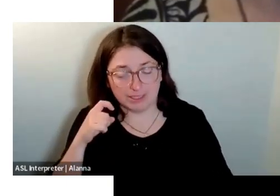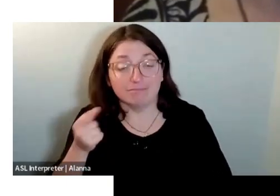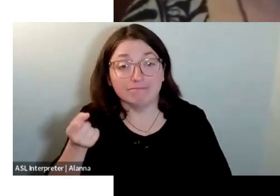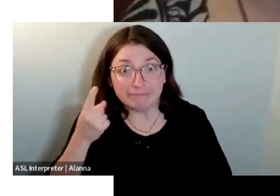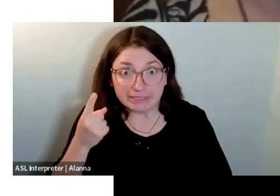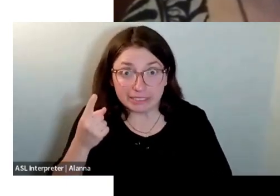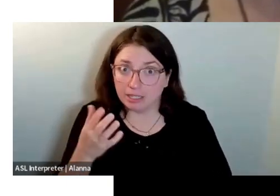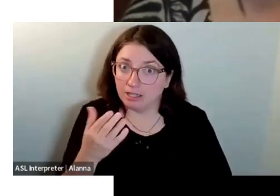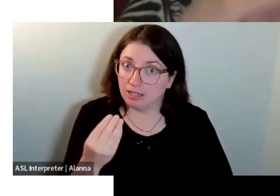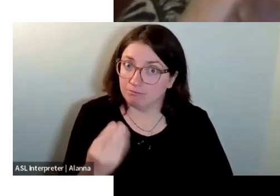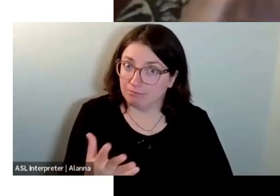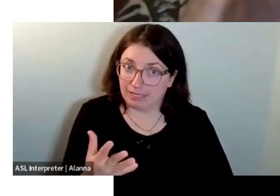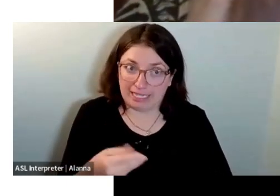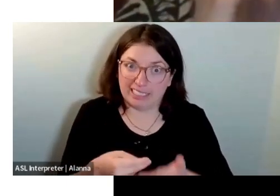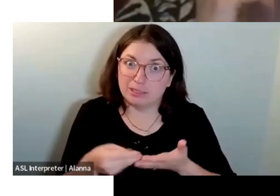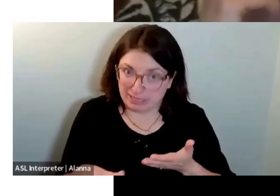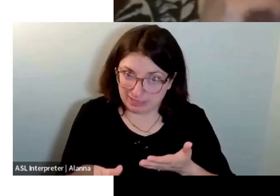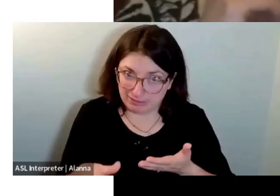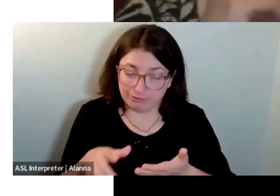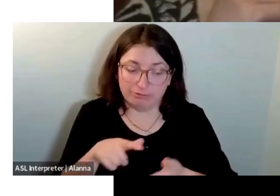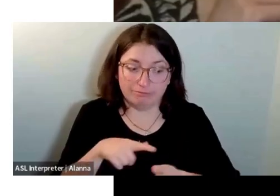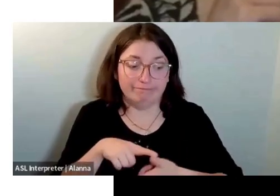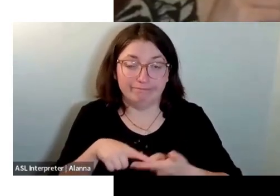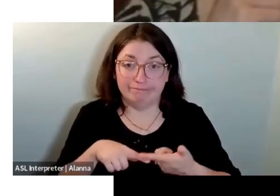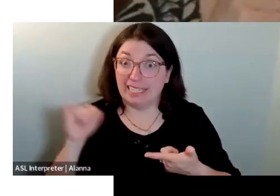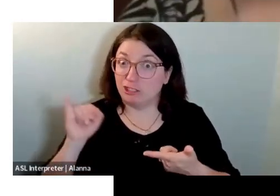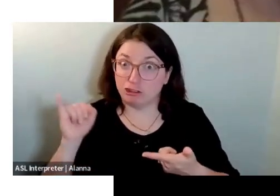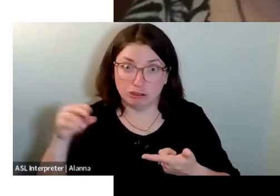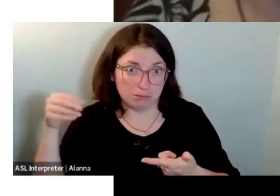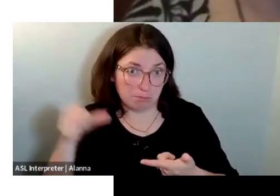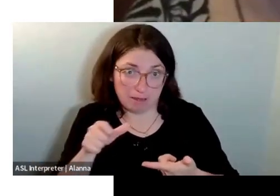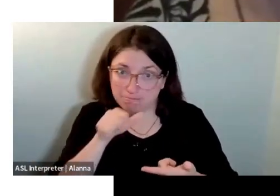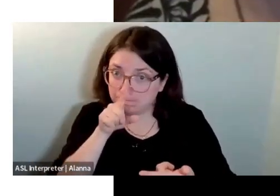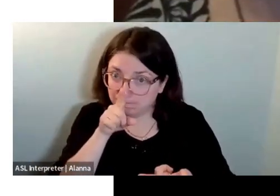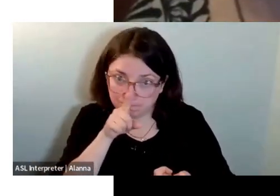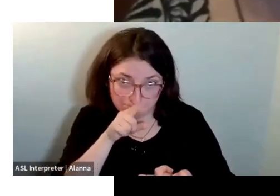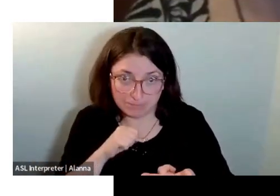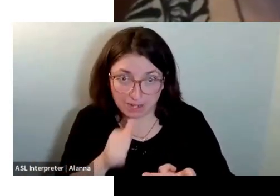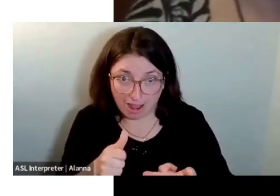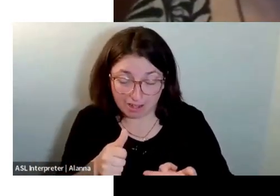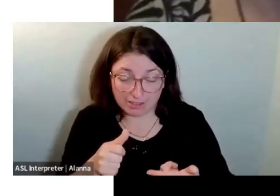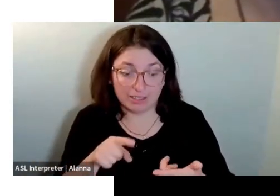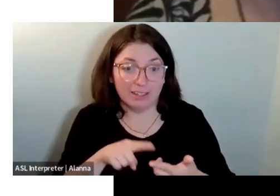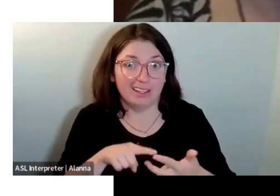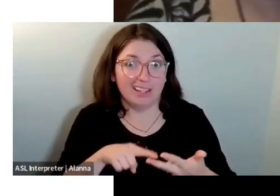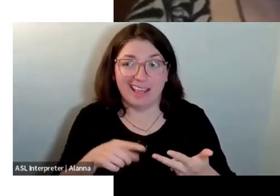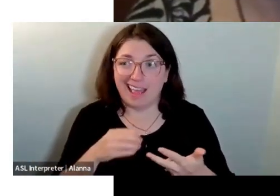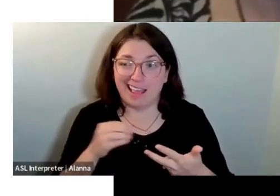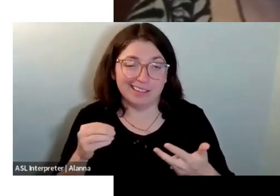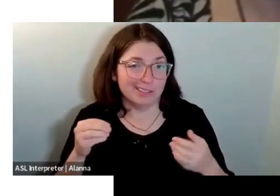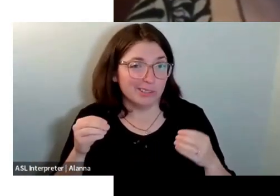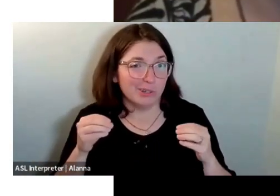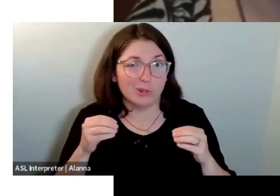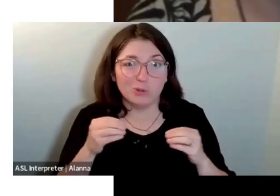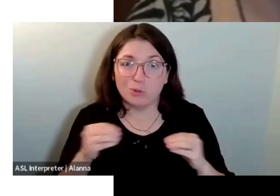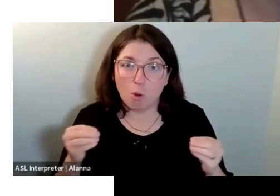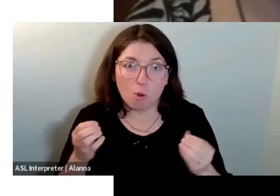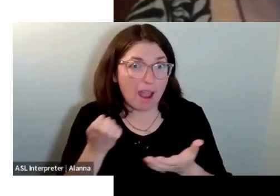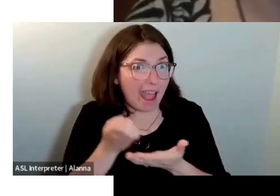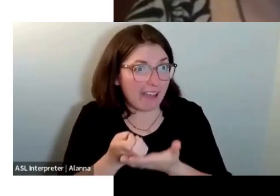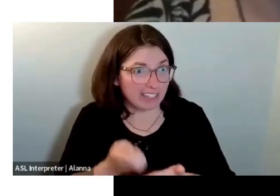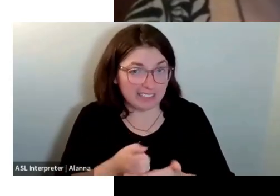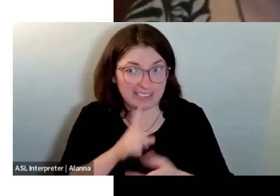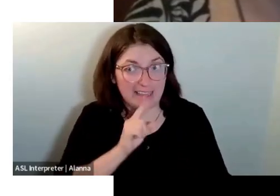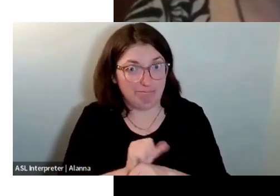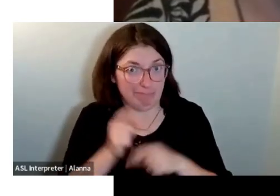expensive. They're not covered by insurance. And Mm, we don't have any evidence that they work any better than non-hormonal